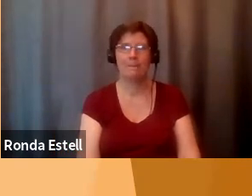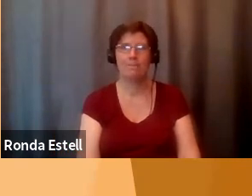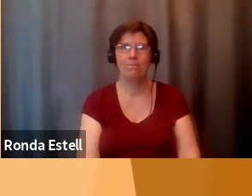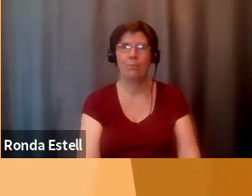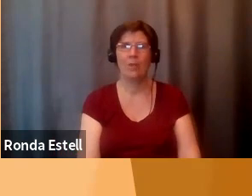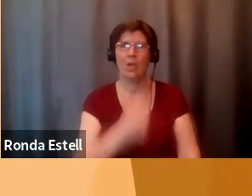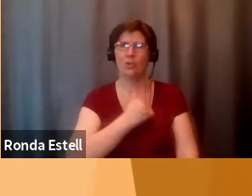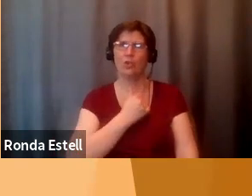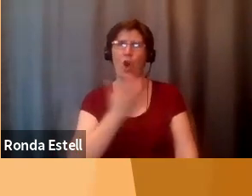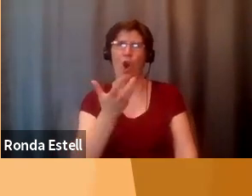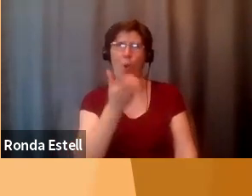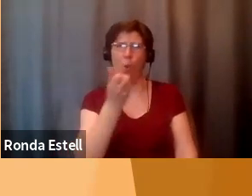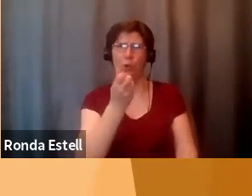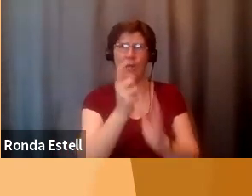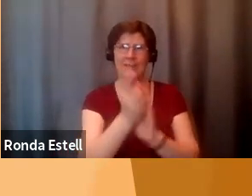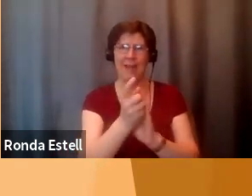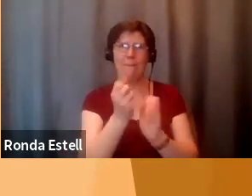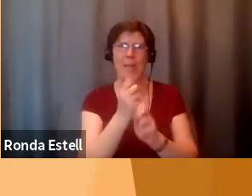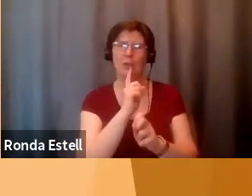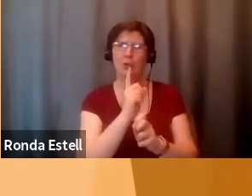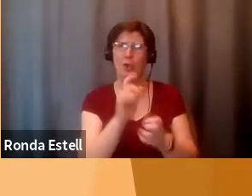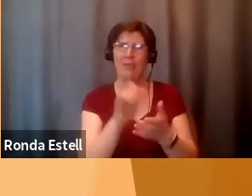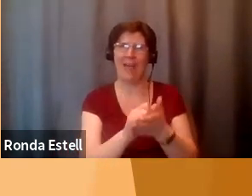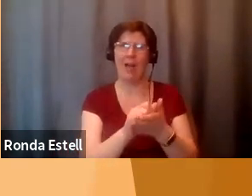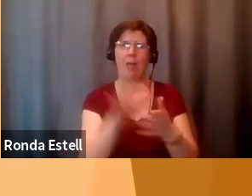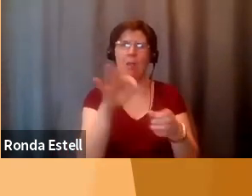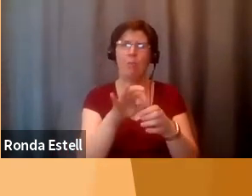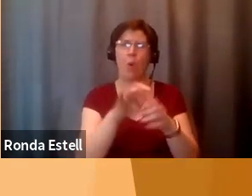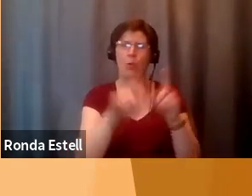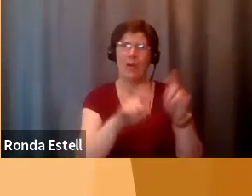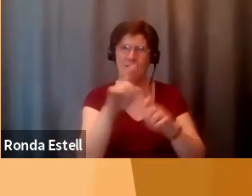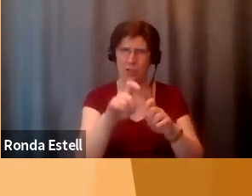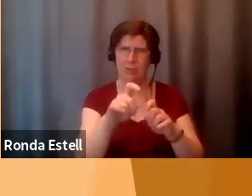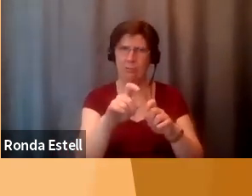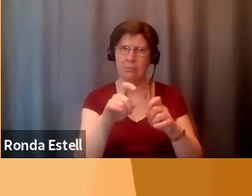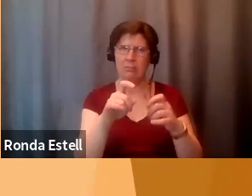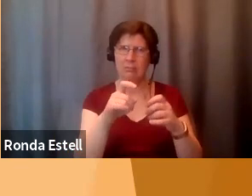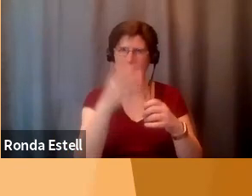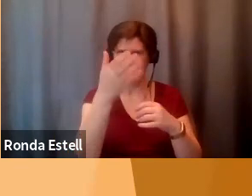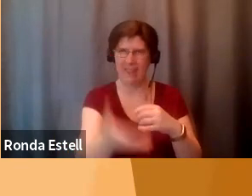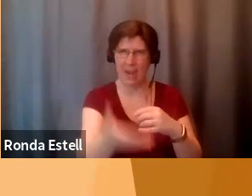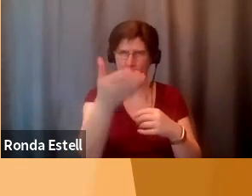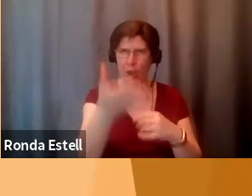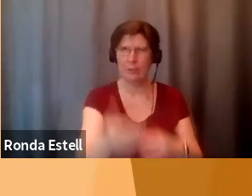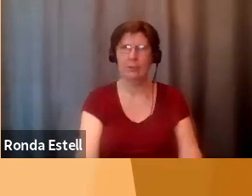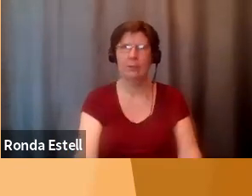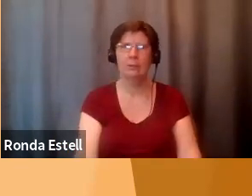Sorry, hold on 1 second. Just trying to make sure that the poll question launched. Hold on 1 second, guys. Sorry.